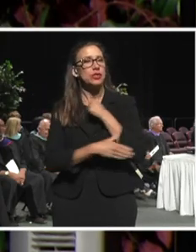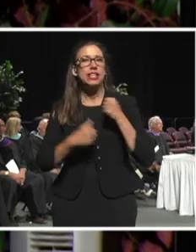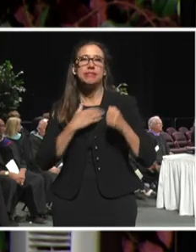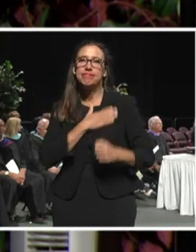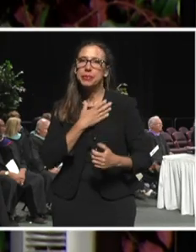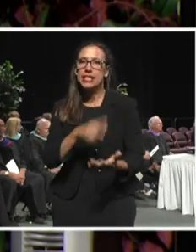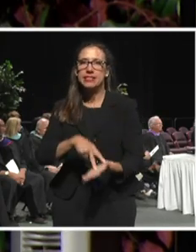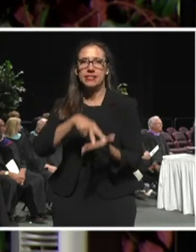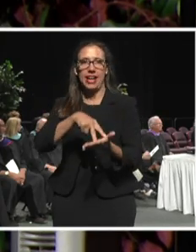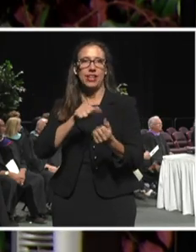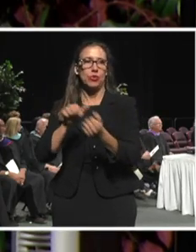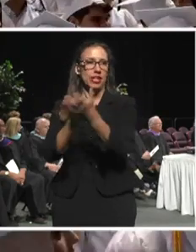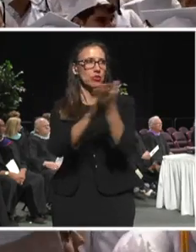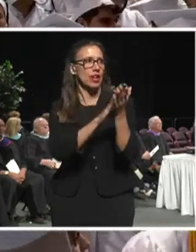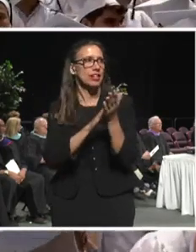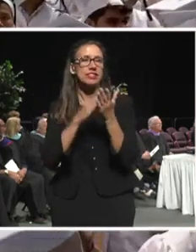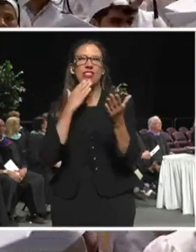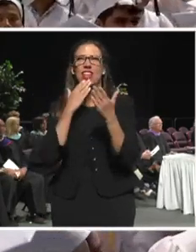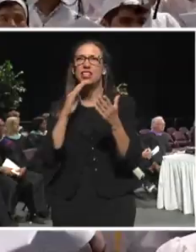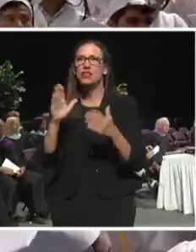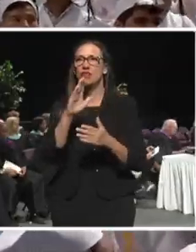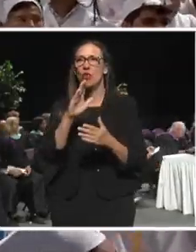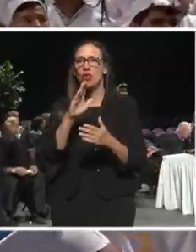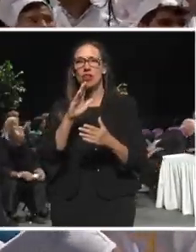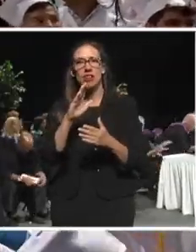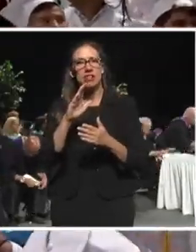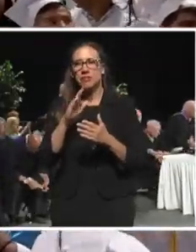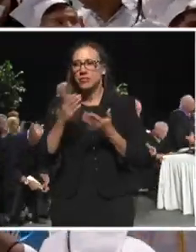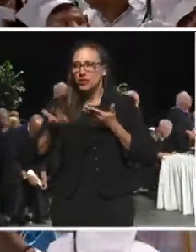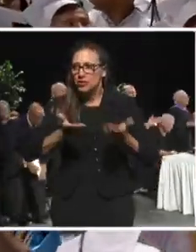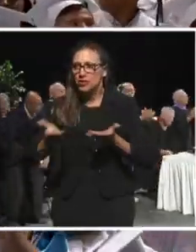and be recognized. Thank you for your selfless act.